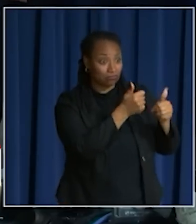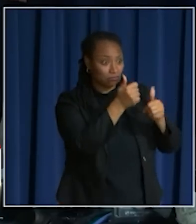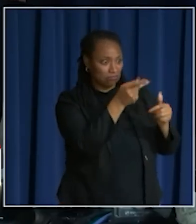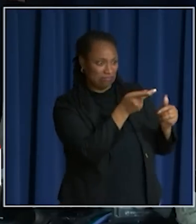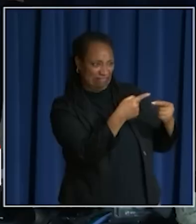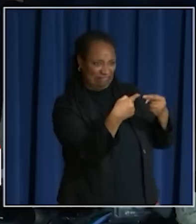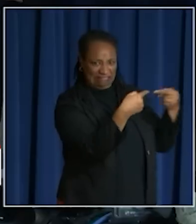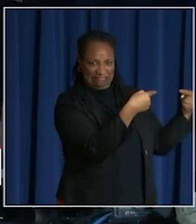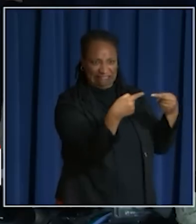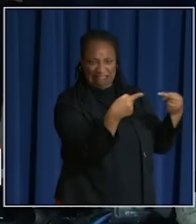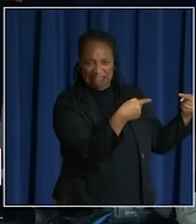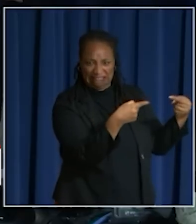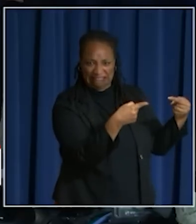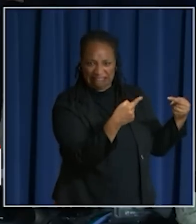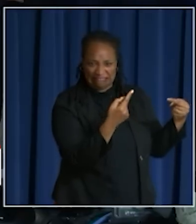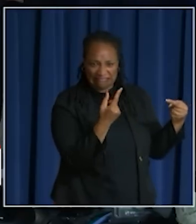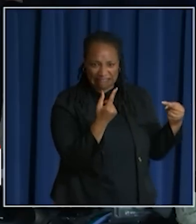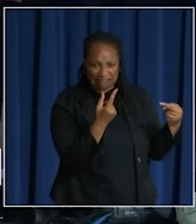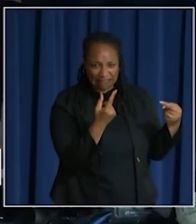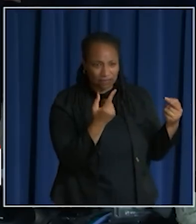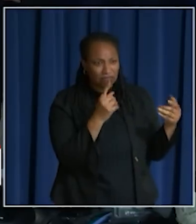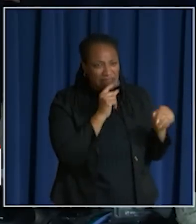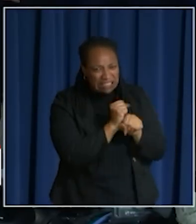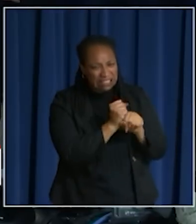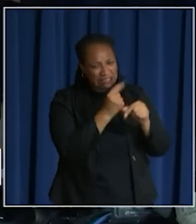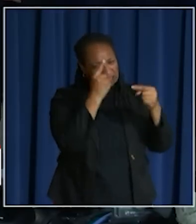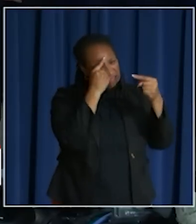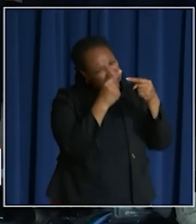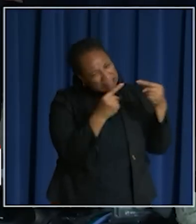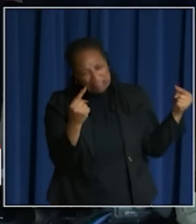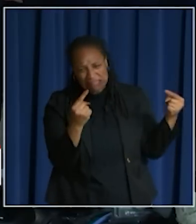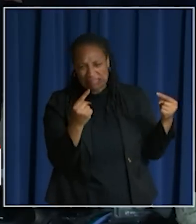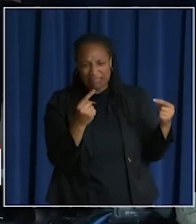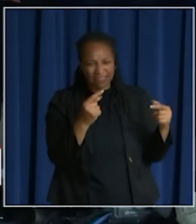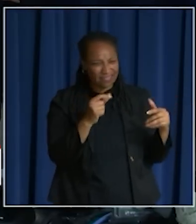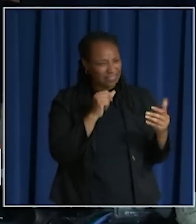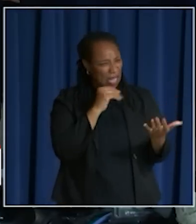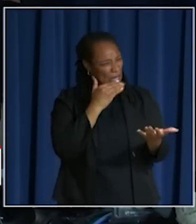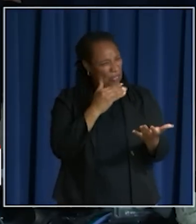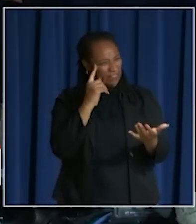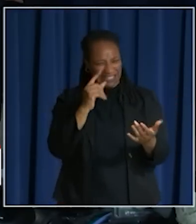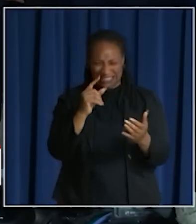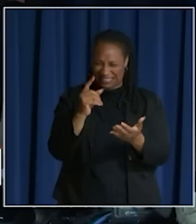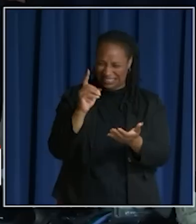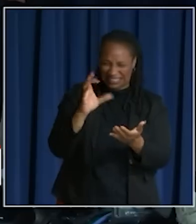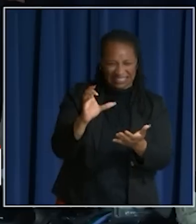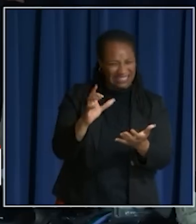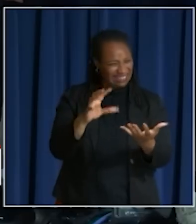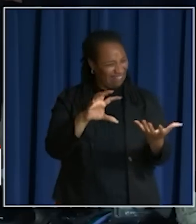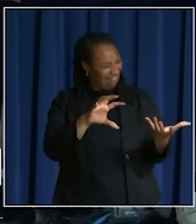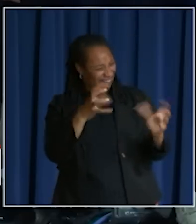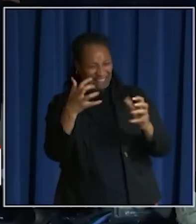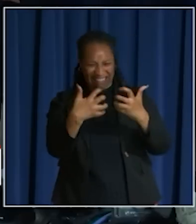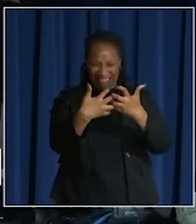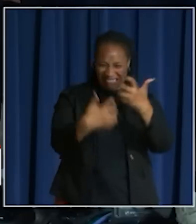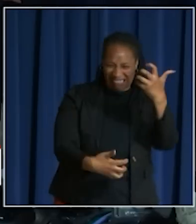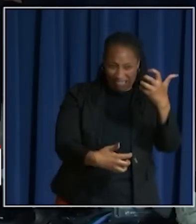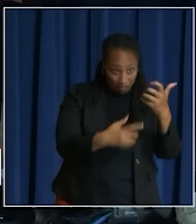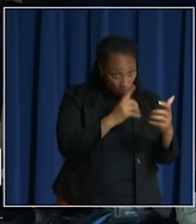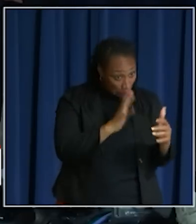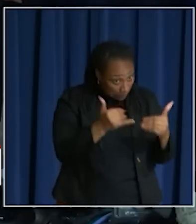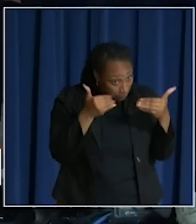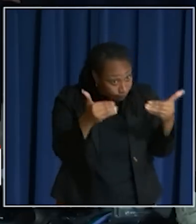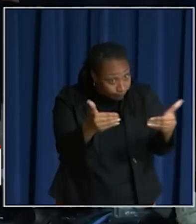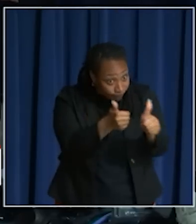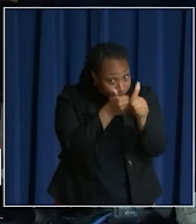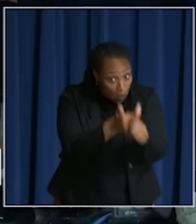agree with and think it's the wrong move and would jeopardize public safety in other neighborhoods? Will you comply? I don't have any